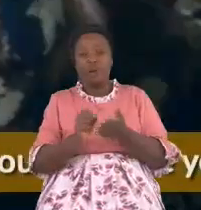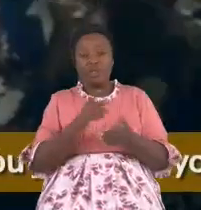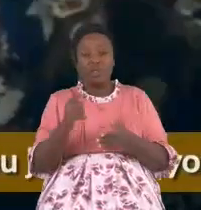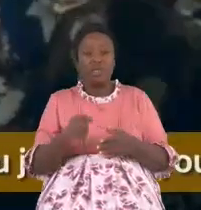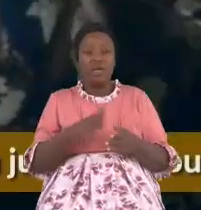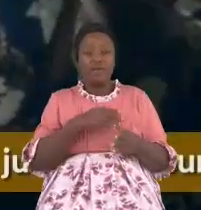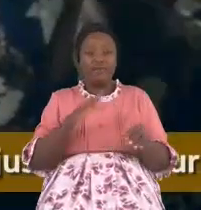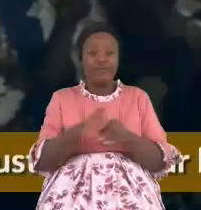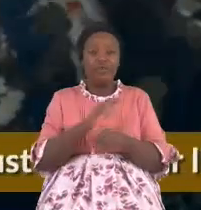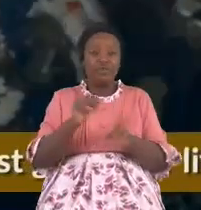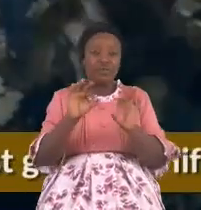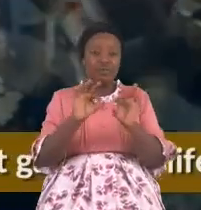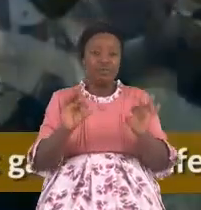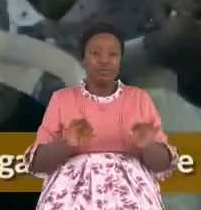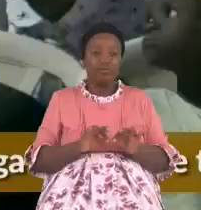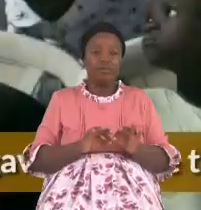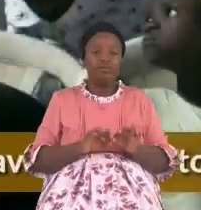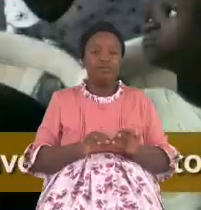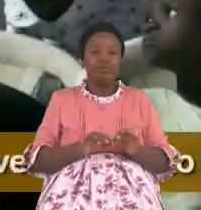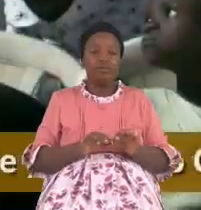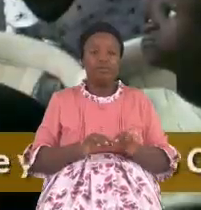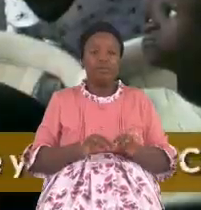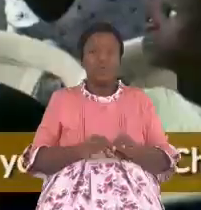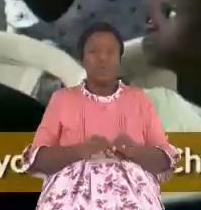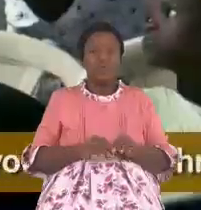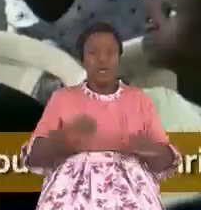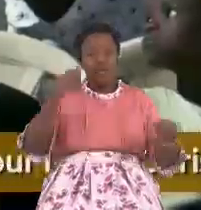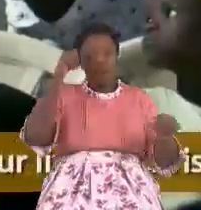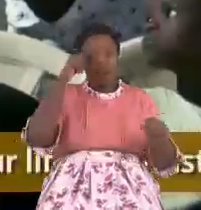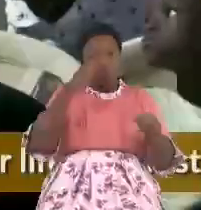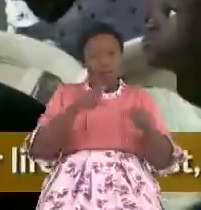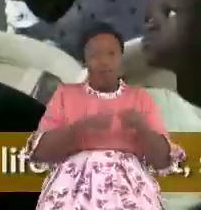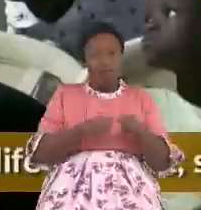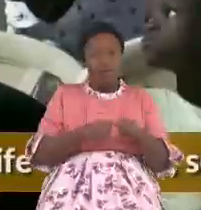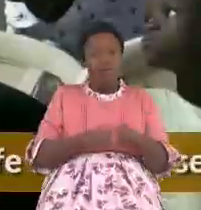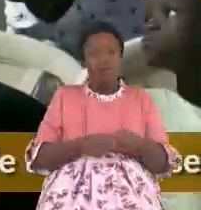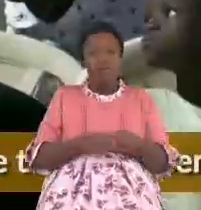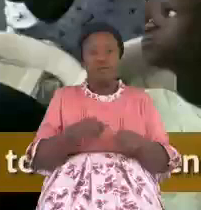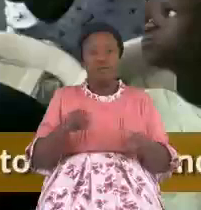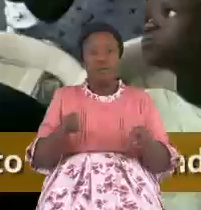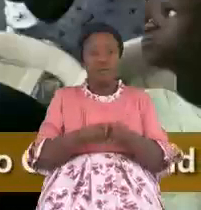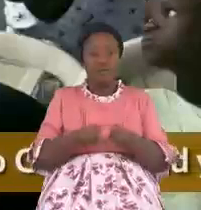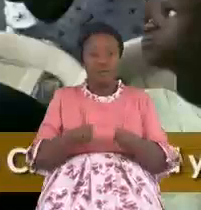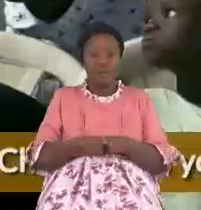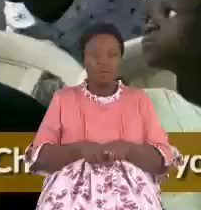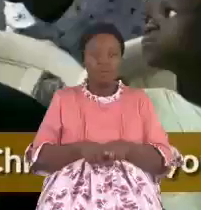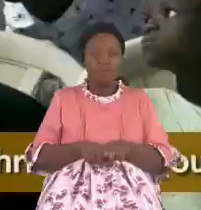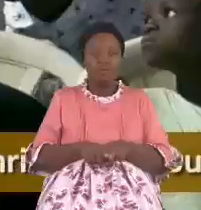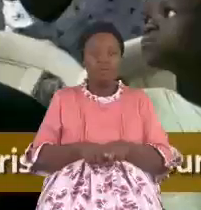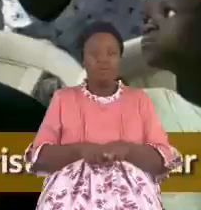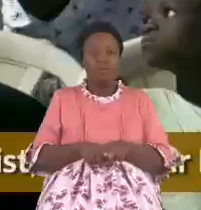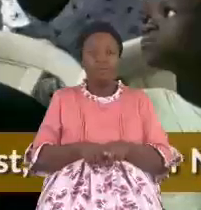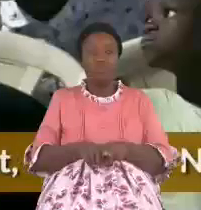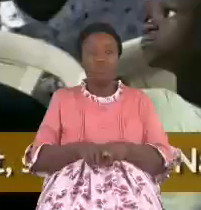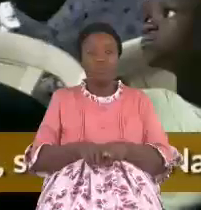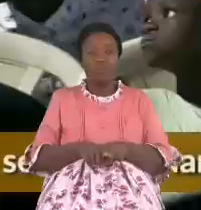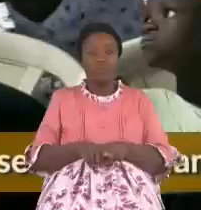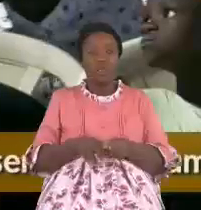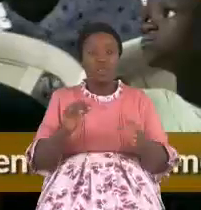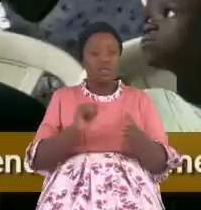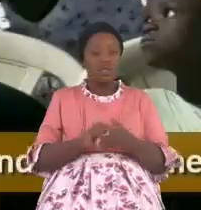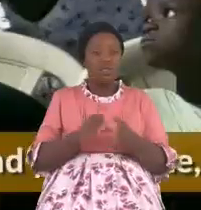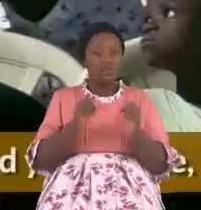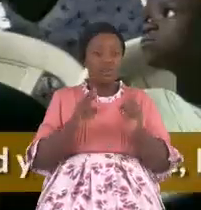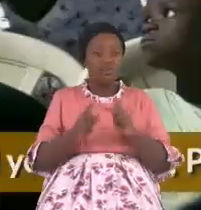that in good success college defense after i was there our car park there are so many people